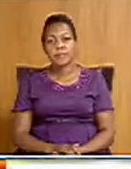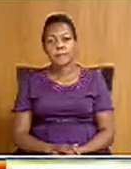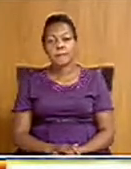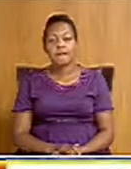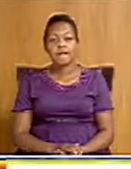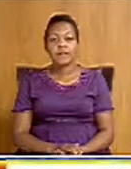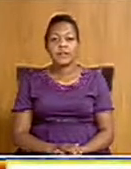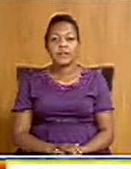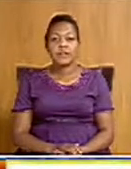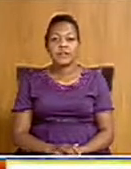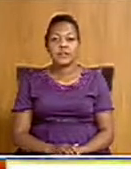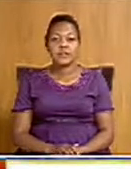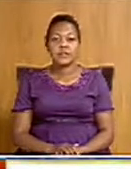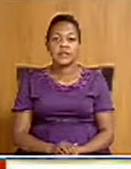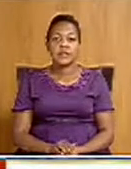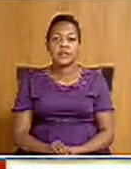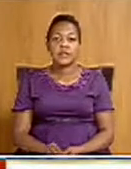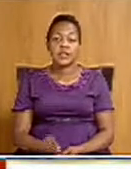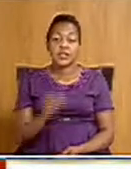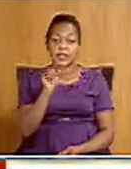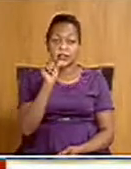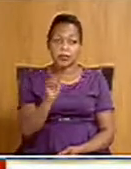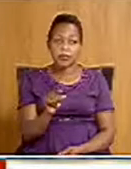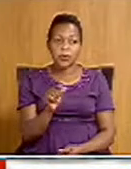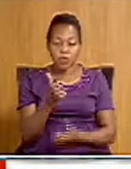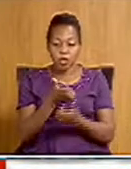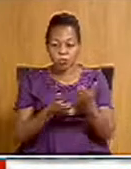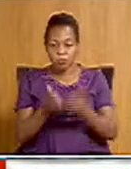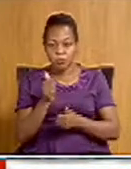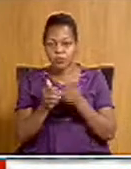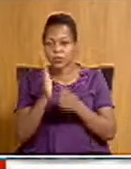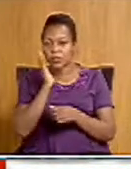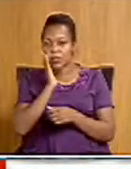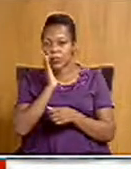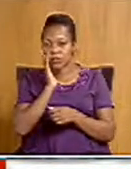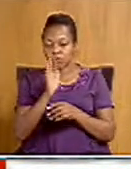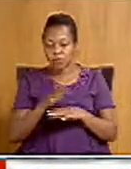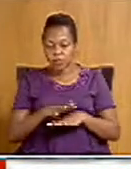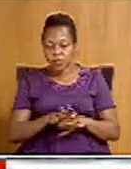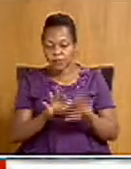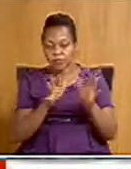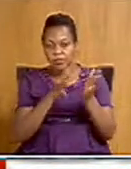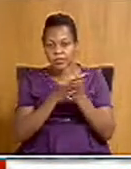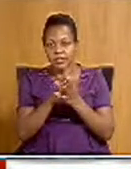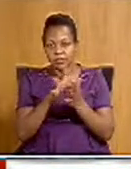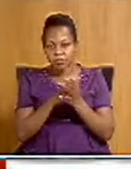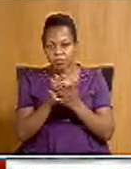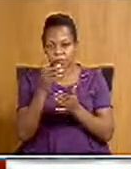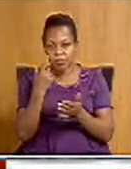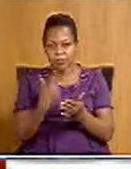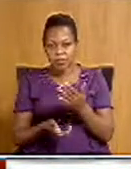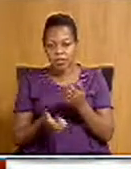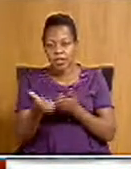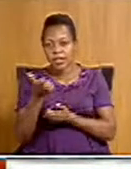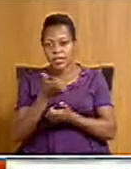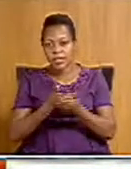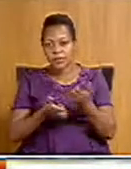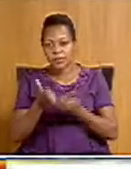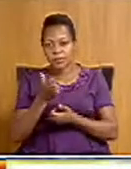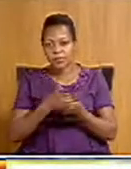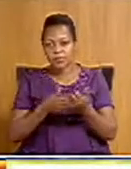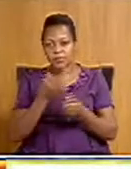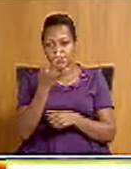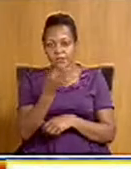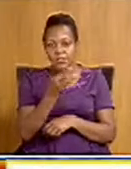The small monetary enclave economy left by the British was described as the economy of the three